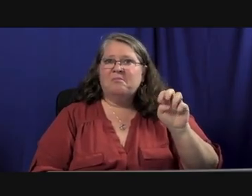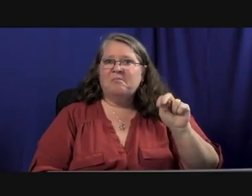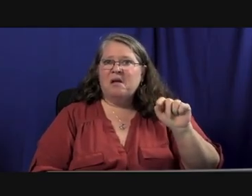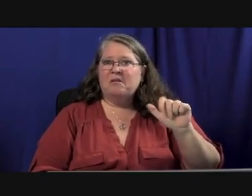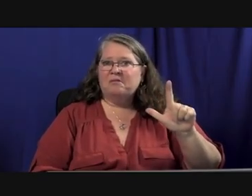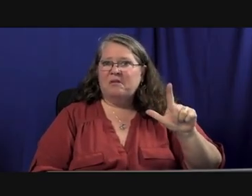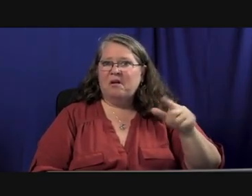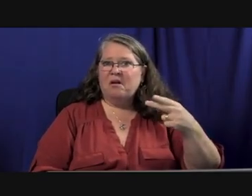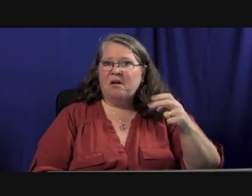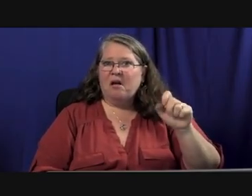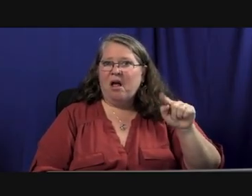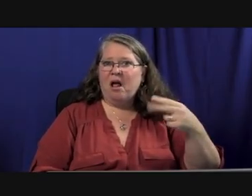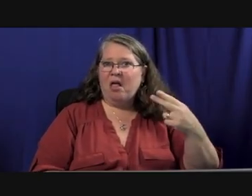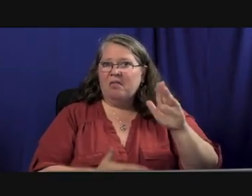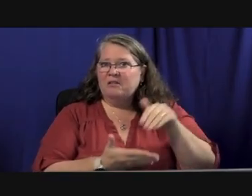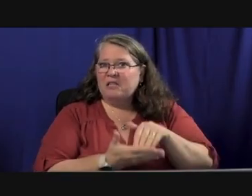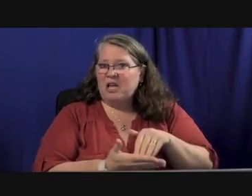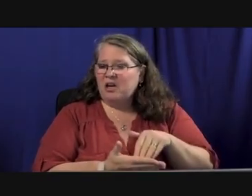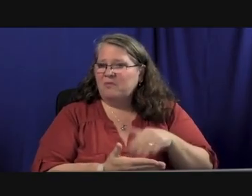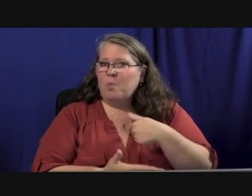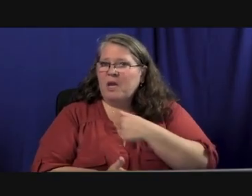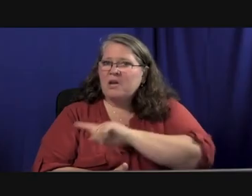go.